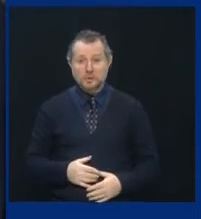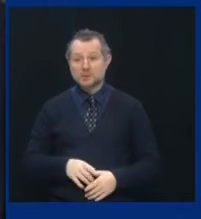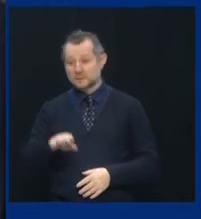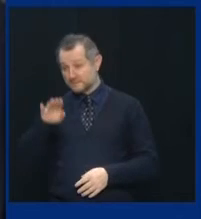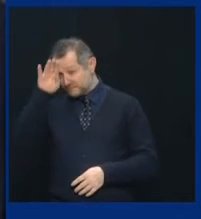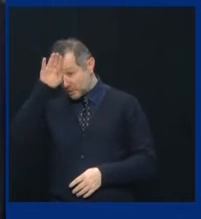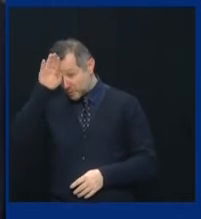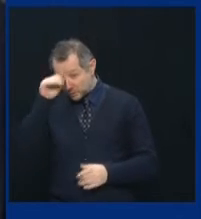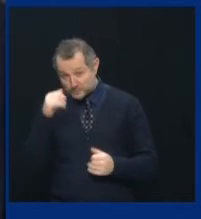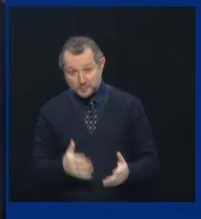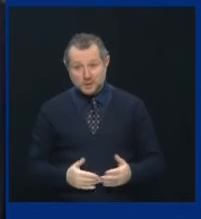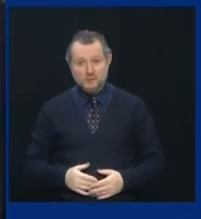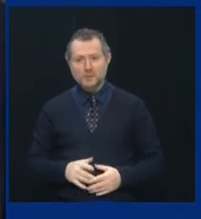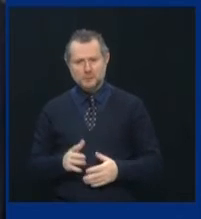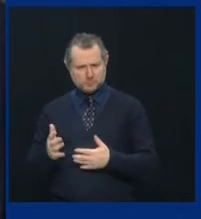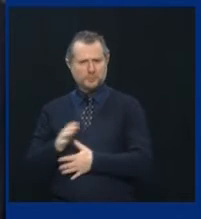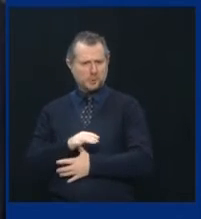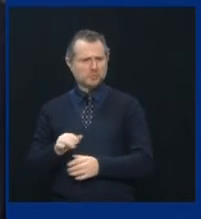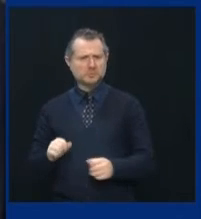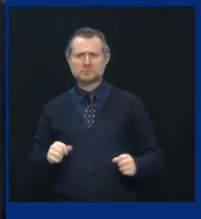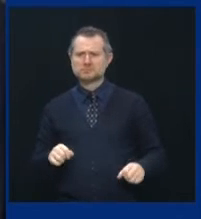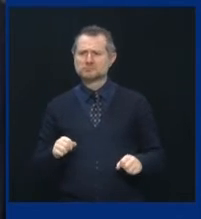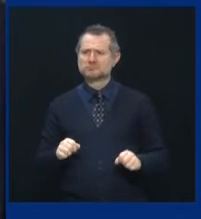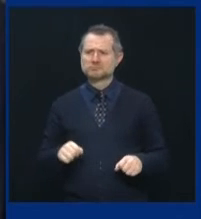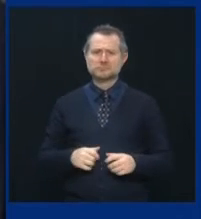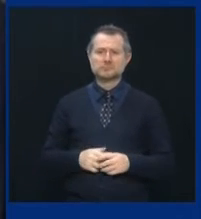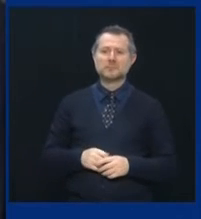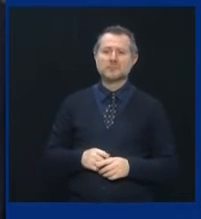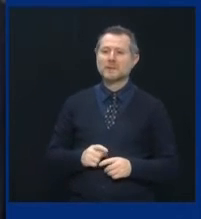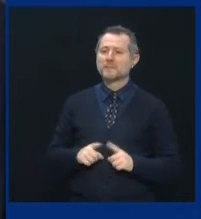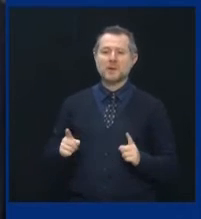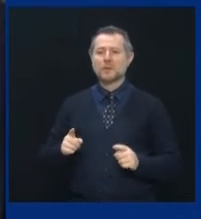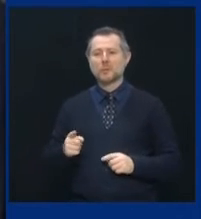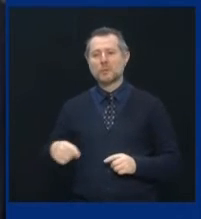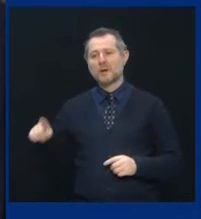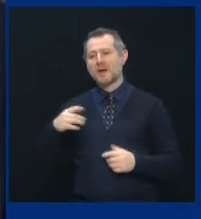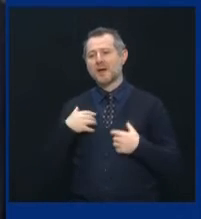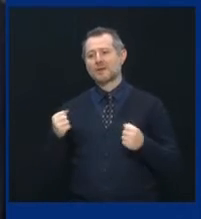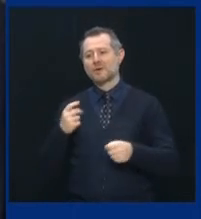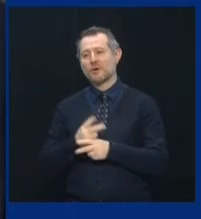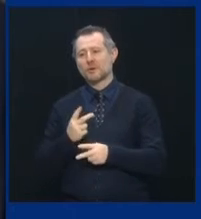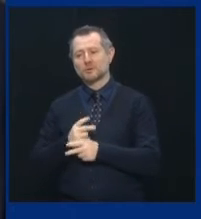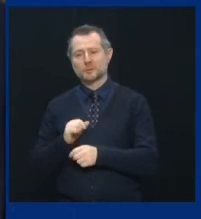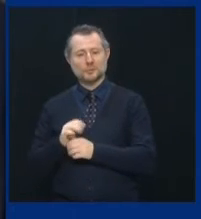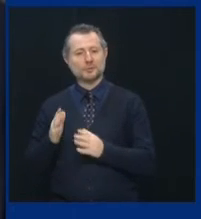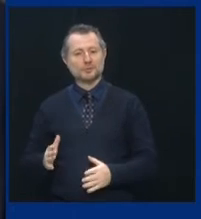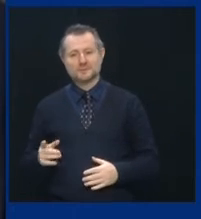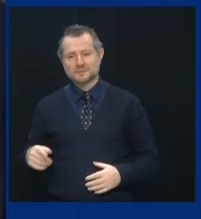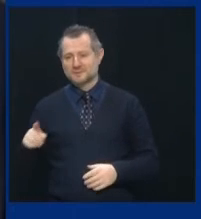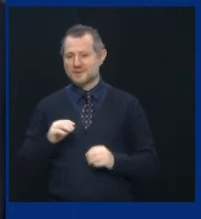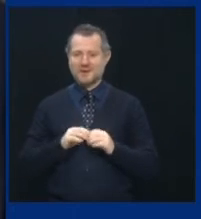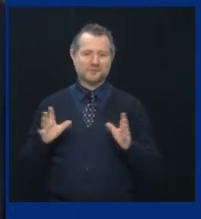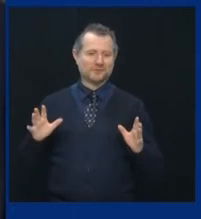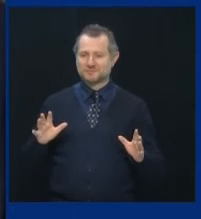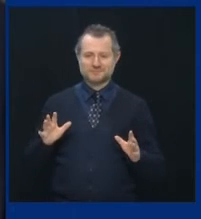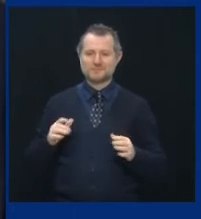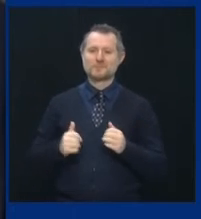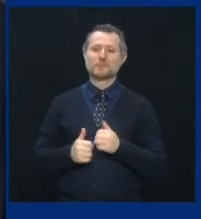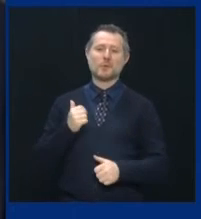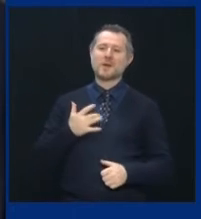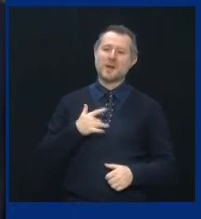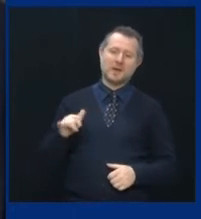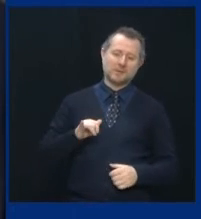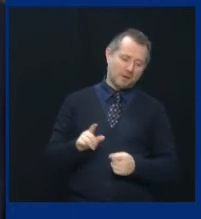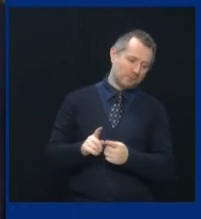right? But healthcare workers on the numbers come into contact with more